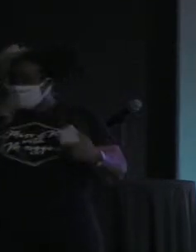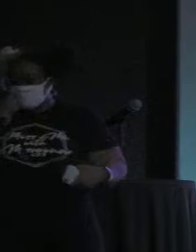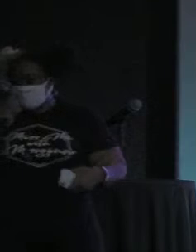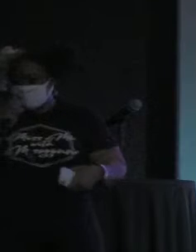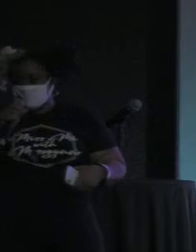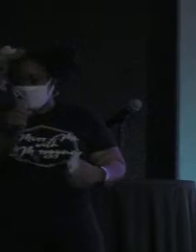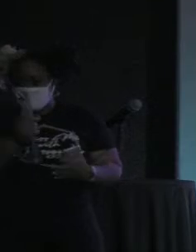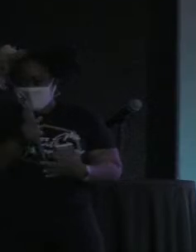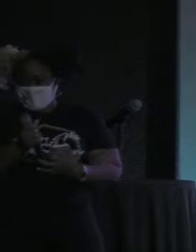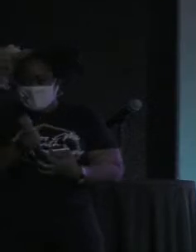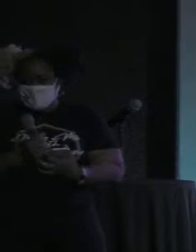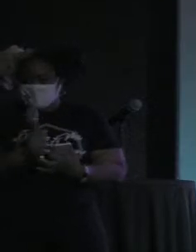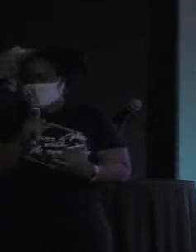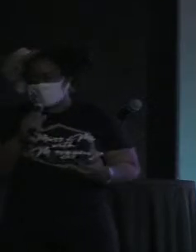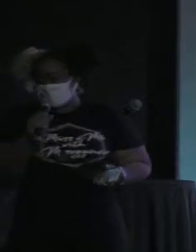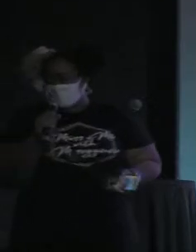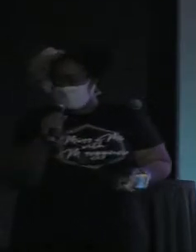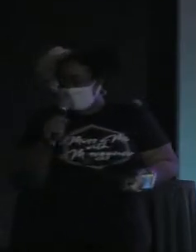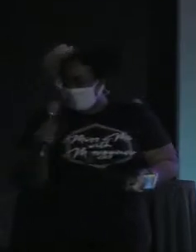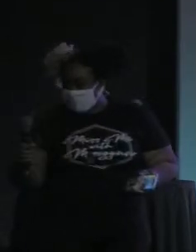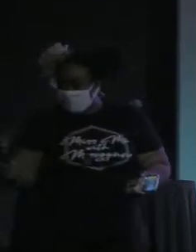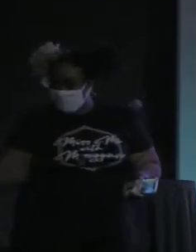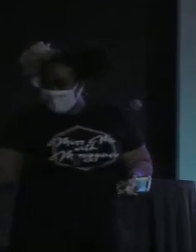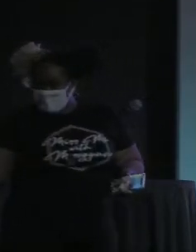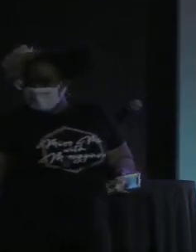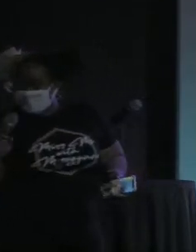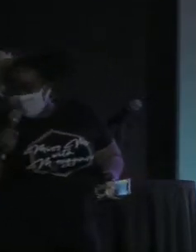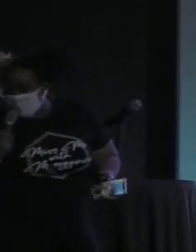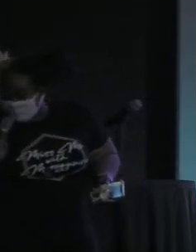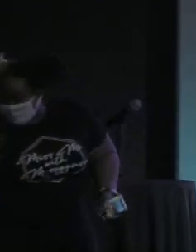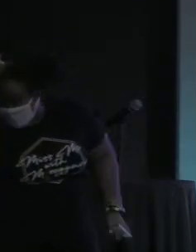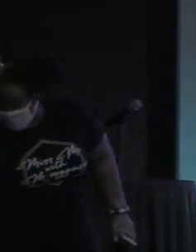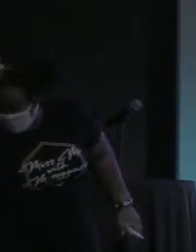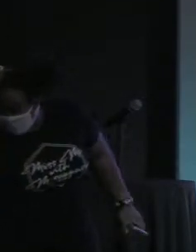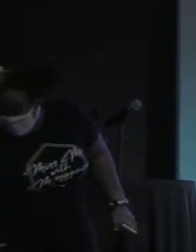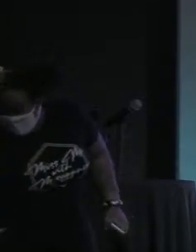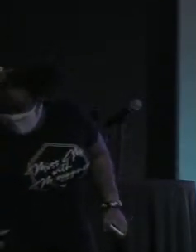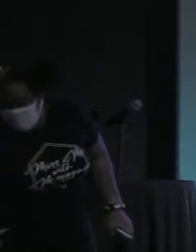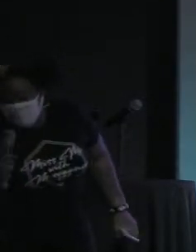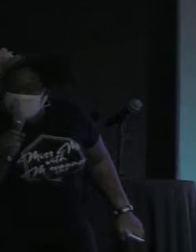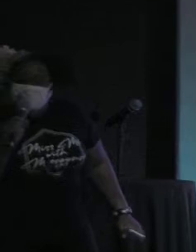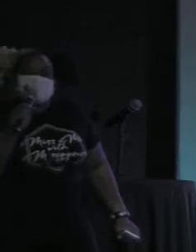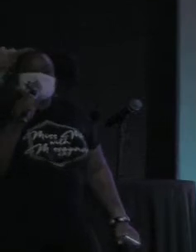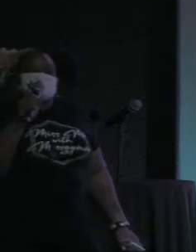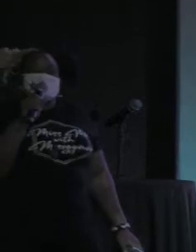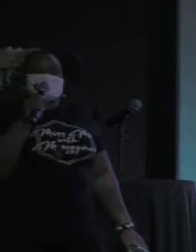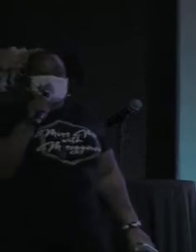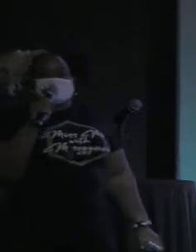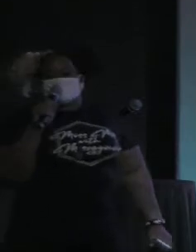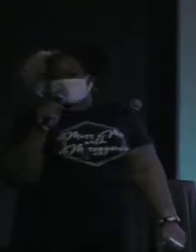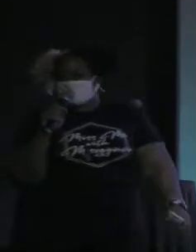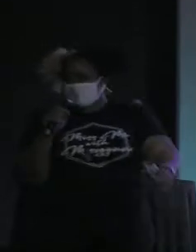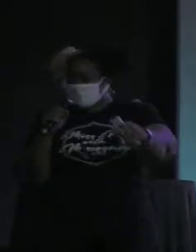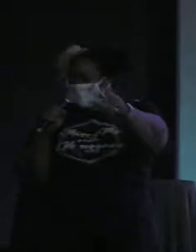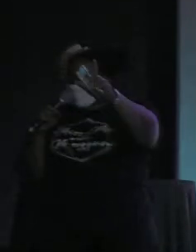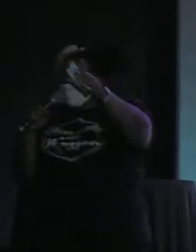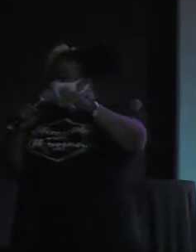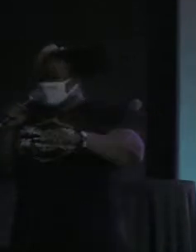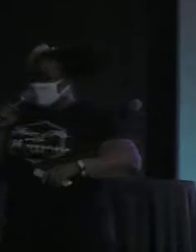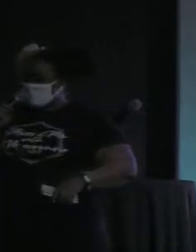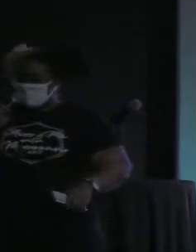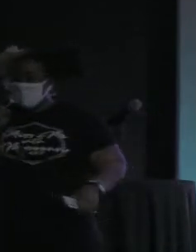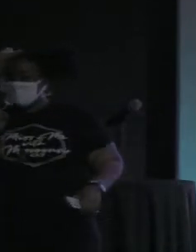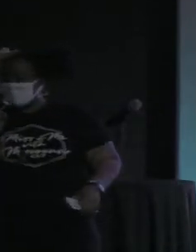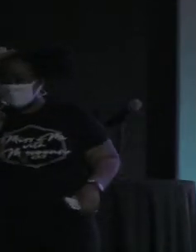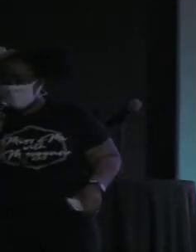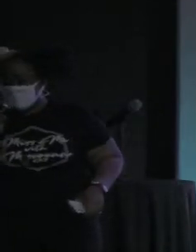Come on. Which one you got? Last one. Beyonce. Okay, Beyonce, we got you a free box